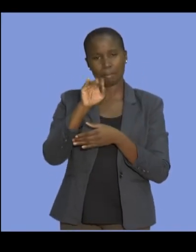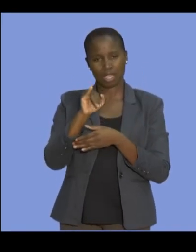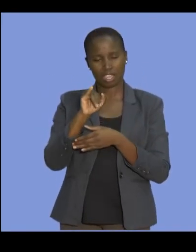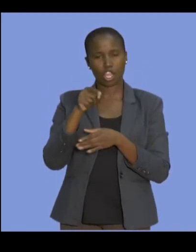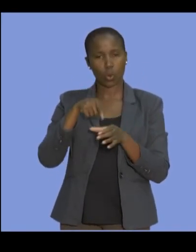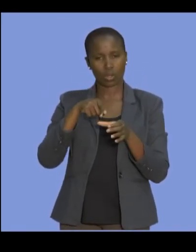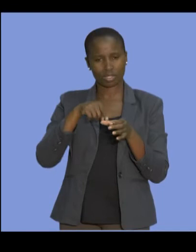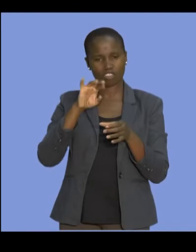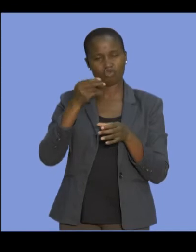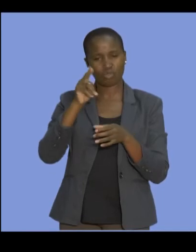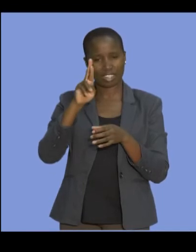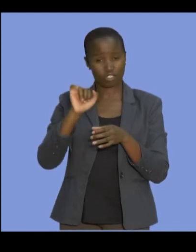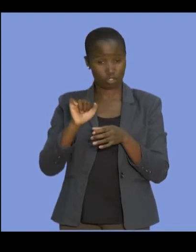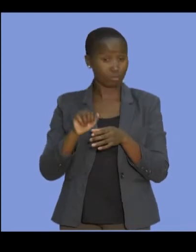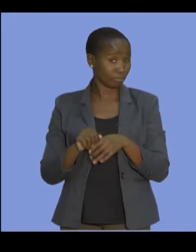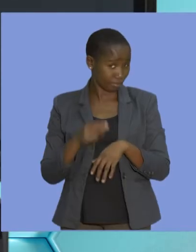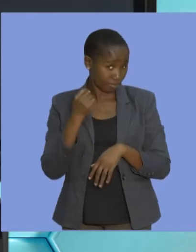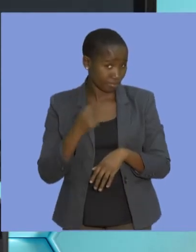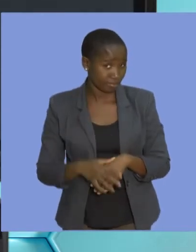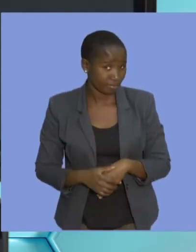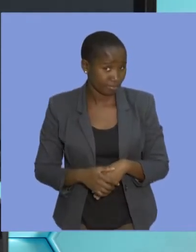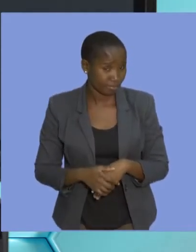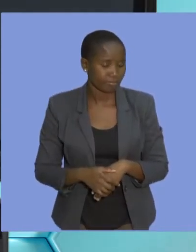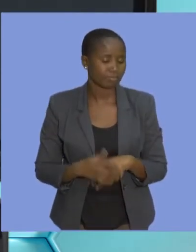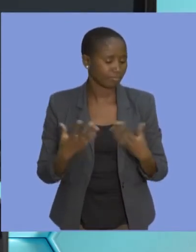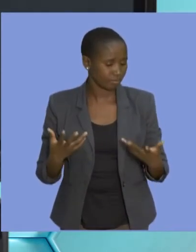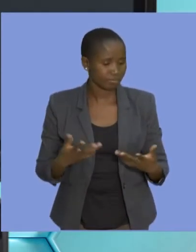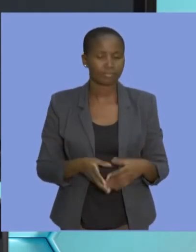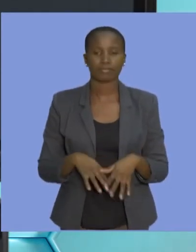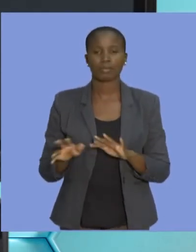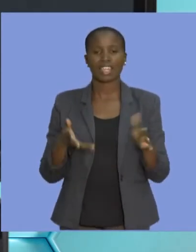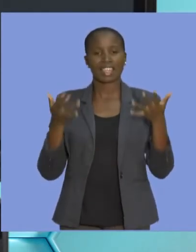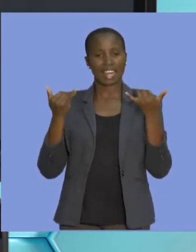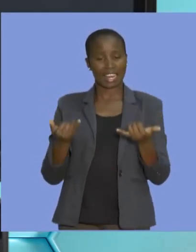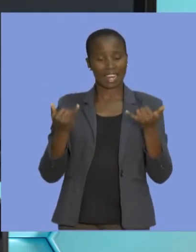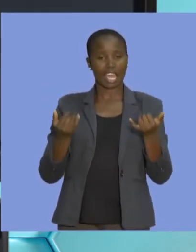Okay, so what are we going to do now?